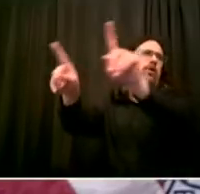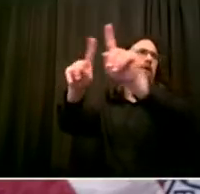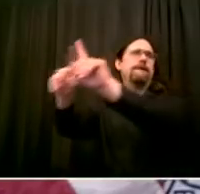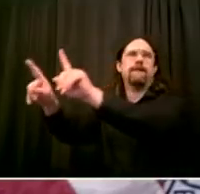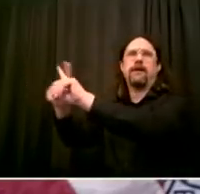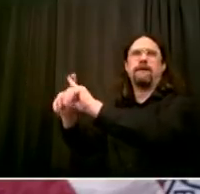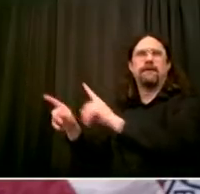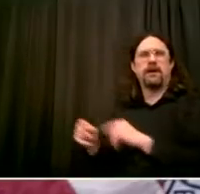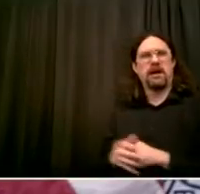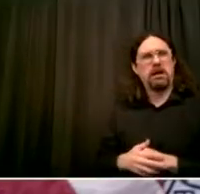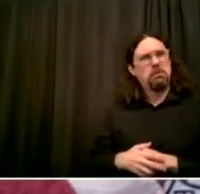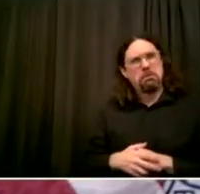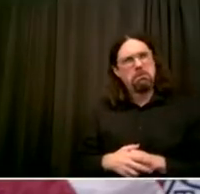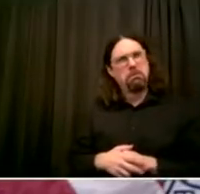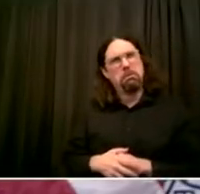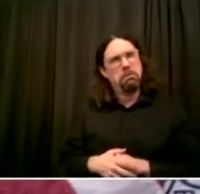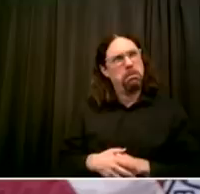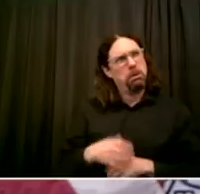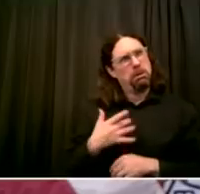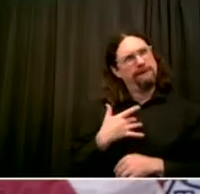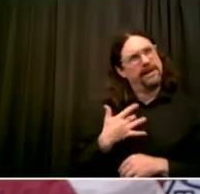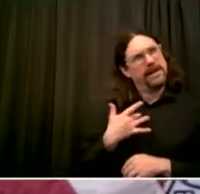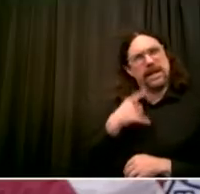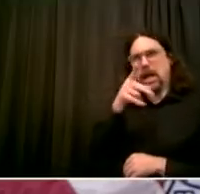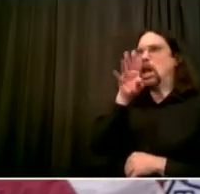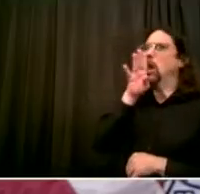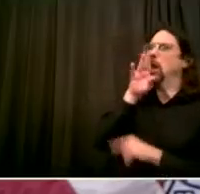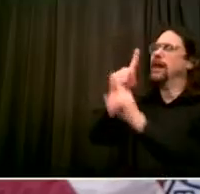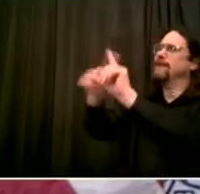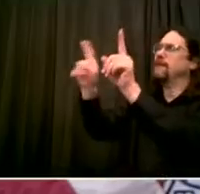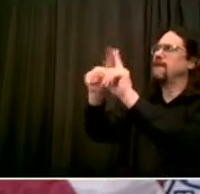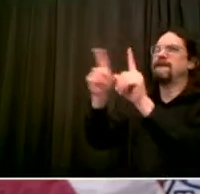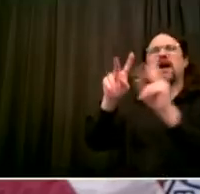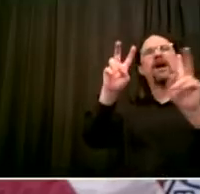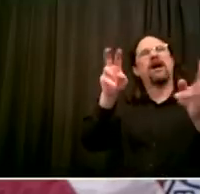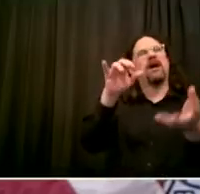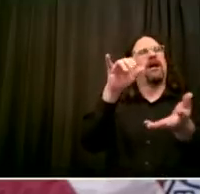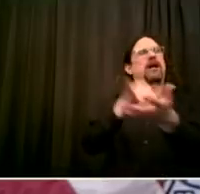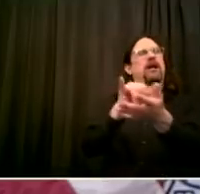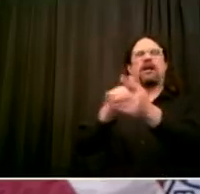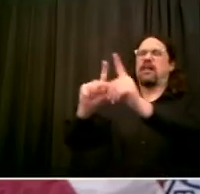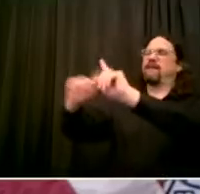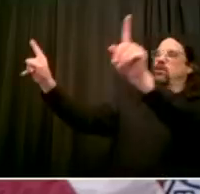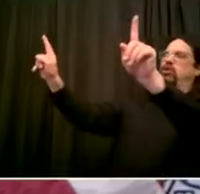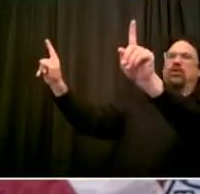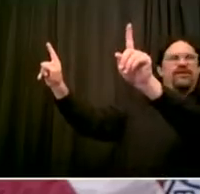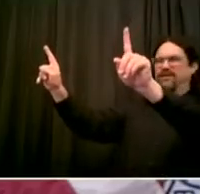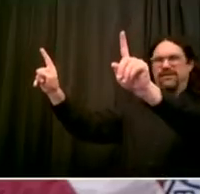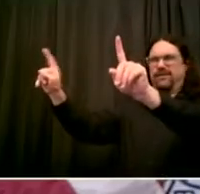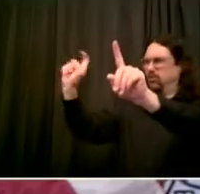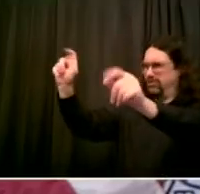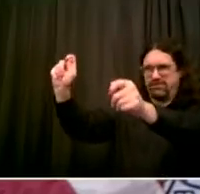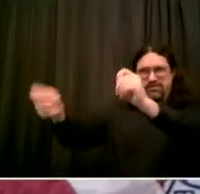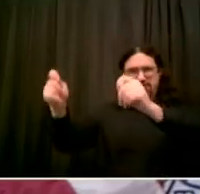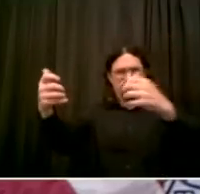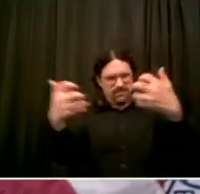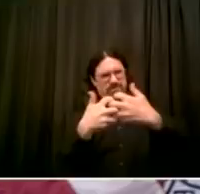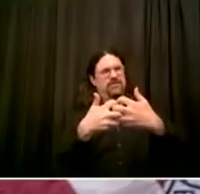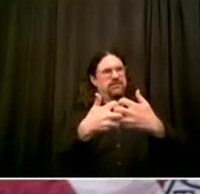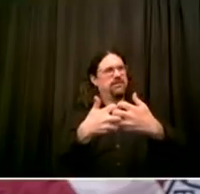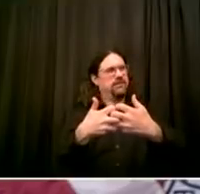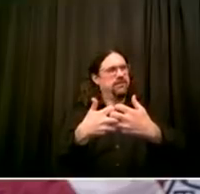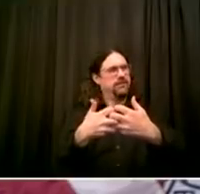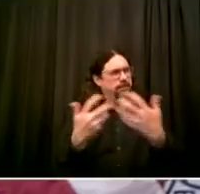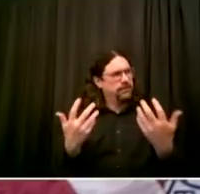us that the window is going to close on them because they only have basically through September to really make that happen. So what's different? Can you talk about why we can't expedite